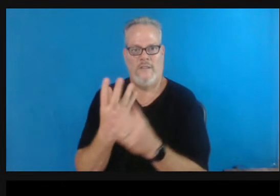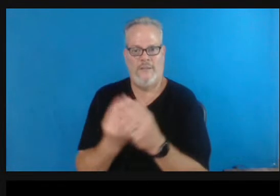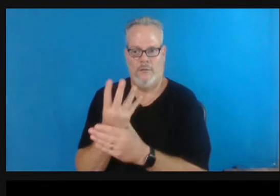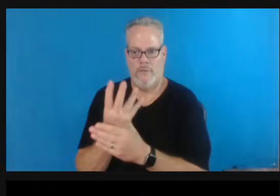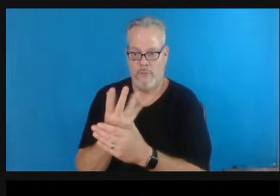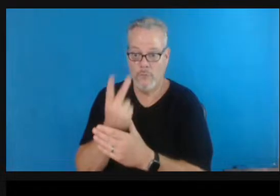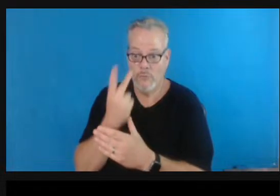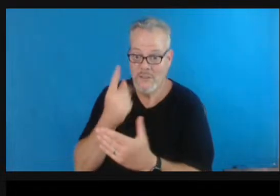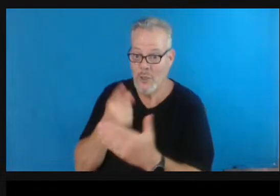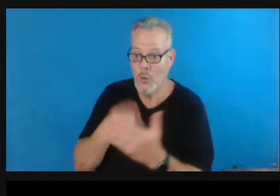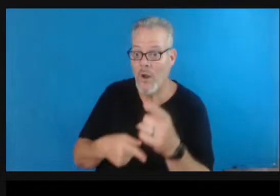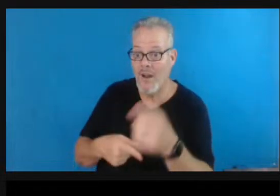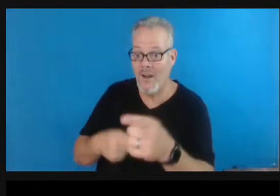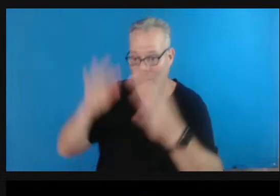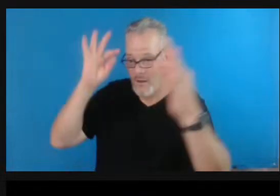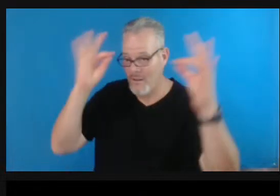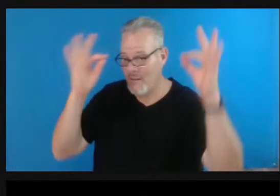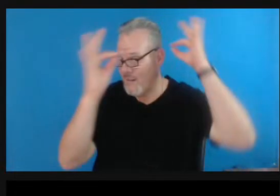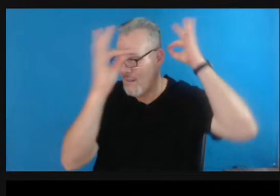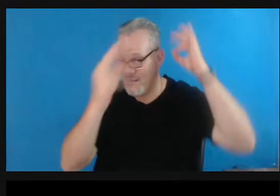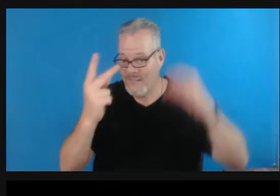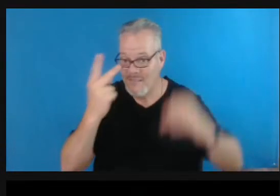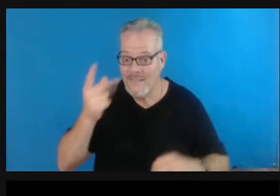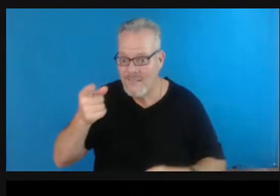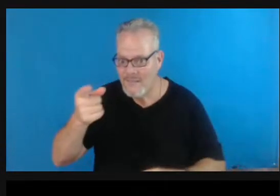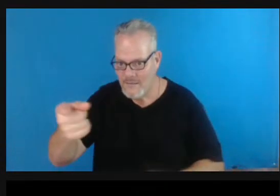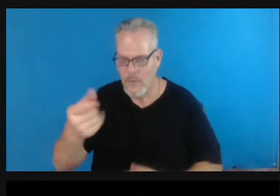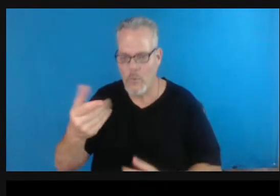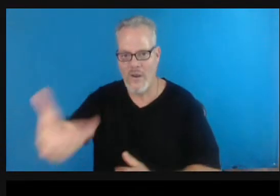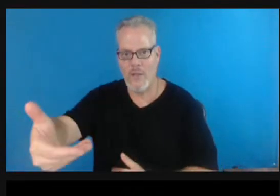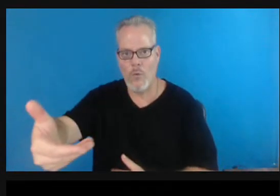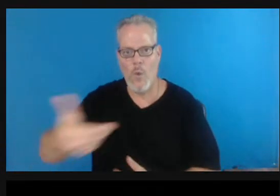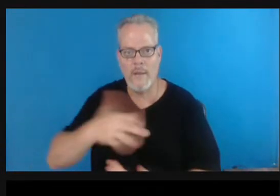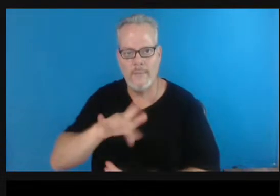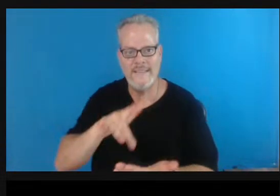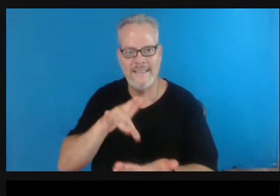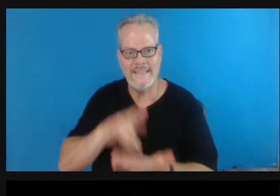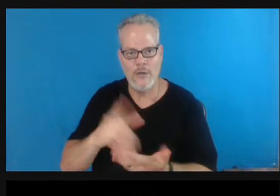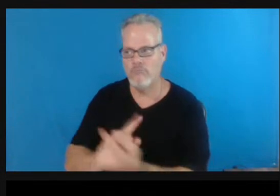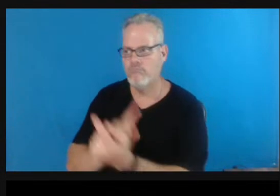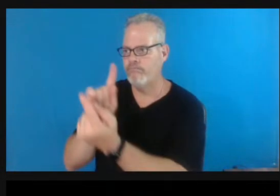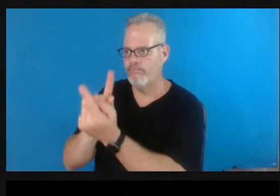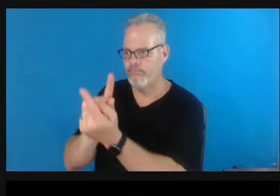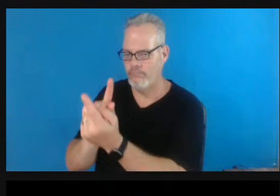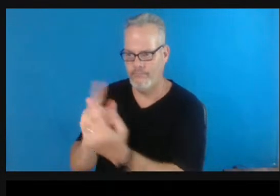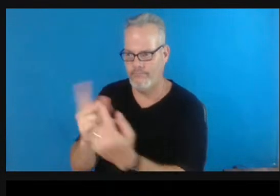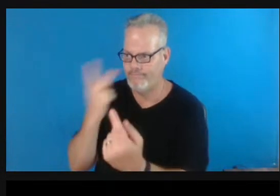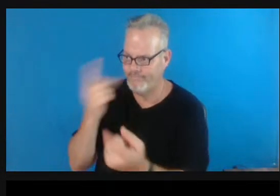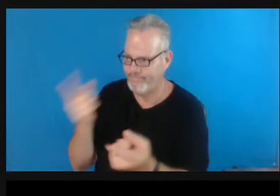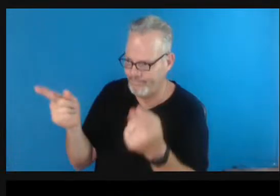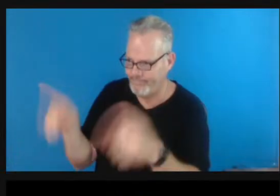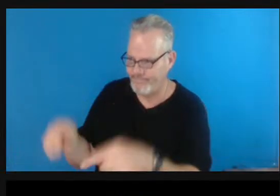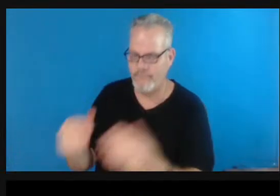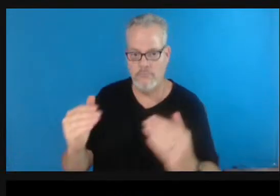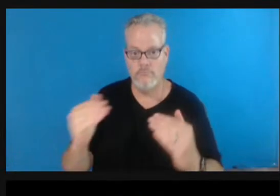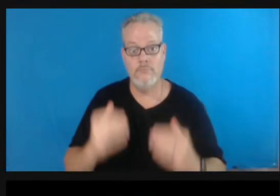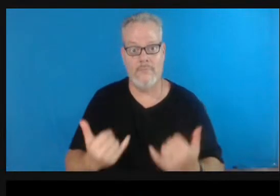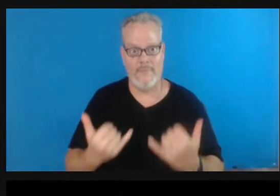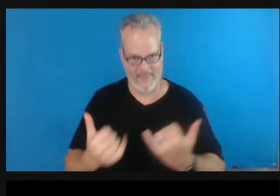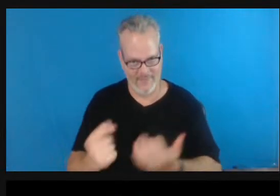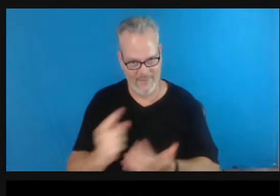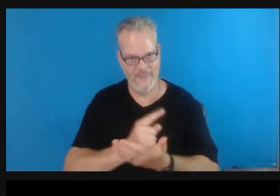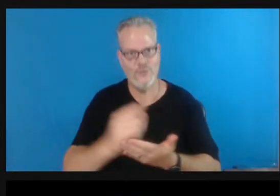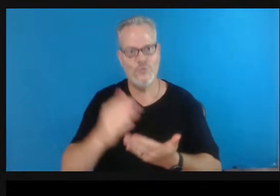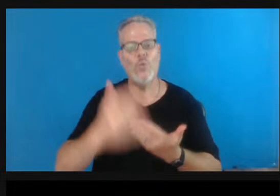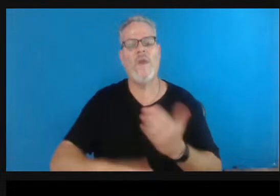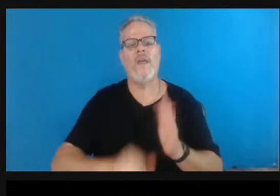the rangers at the Kīlauea Welcome Center for one of these events. And this weekend, we'd like to highlight,